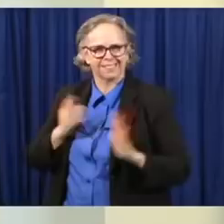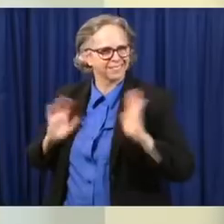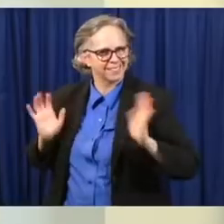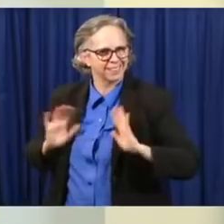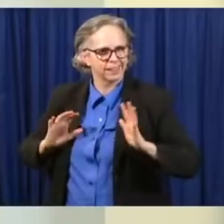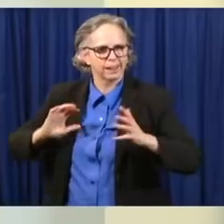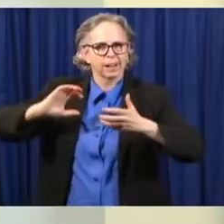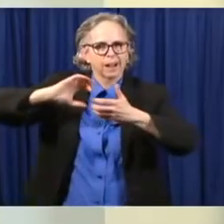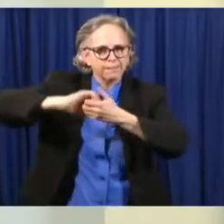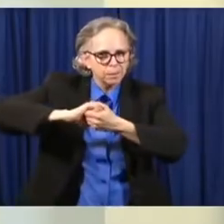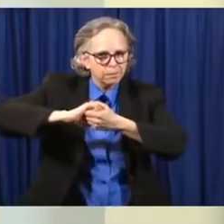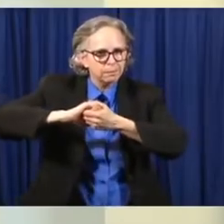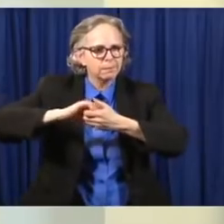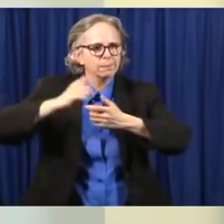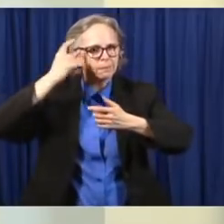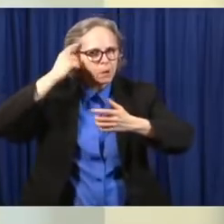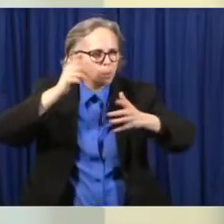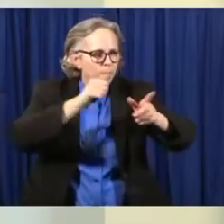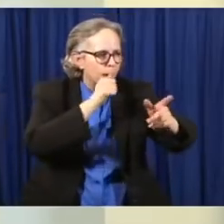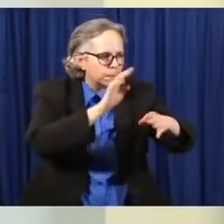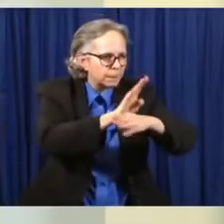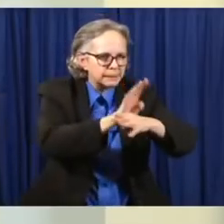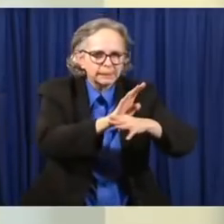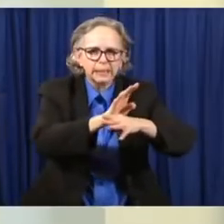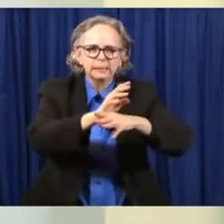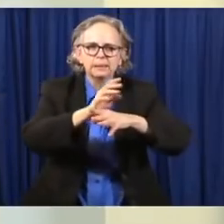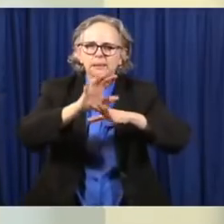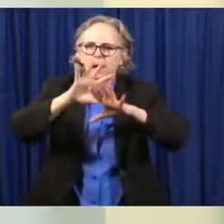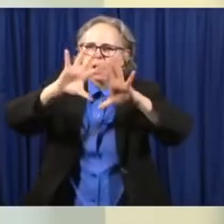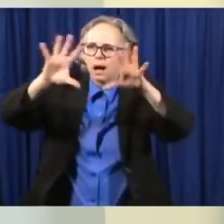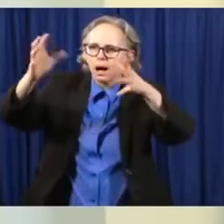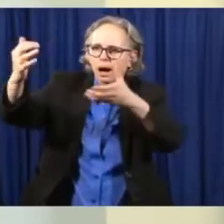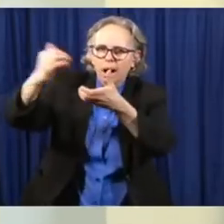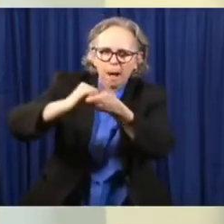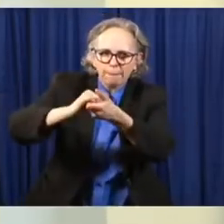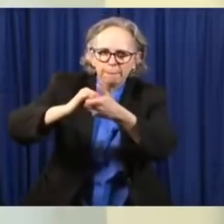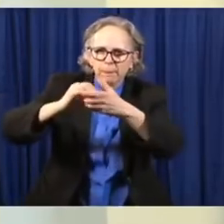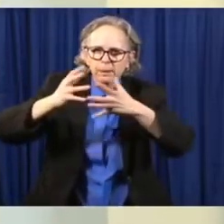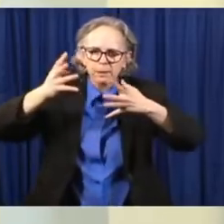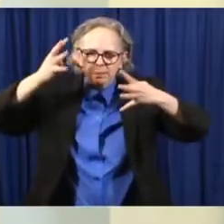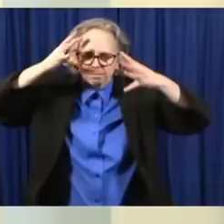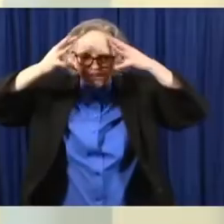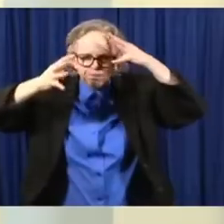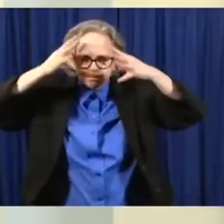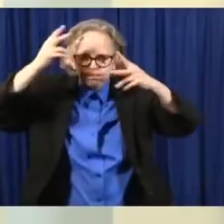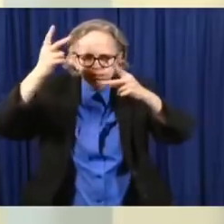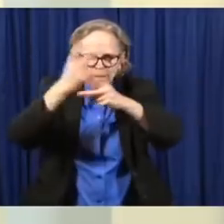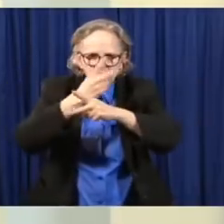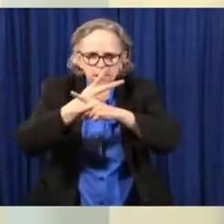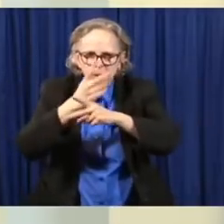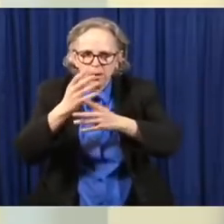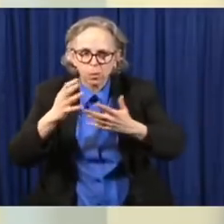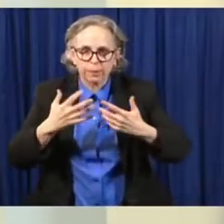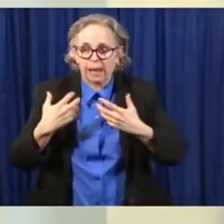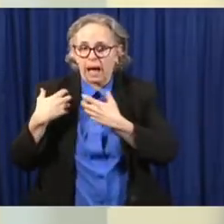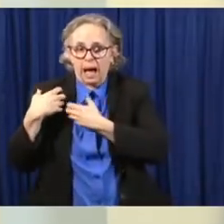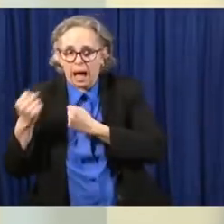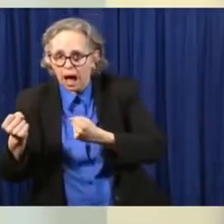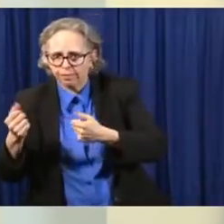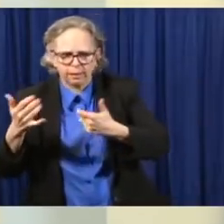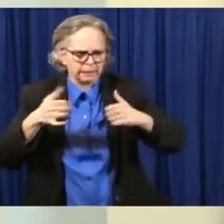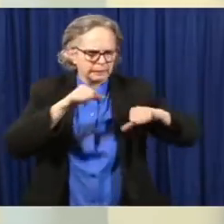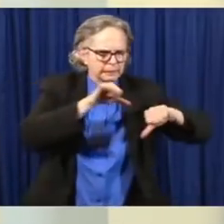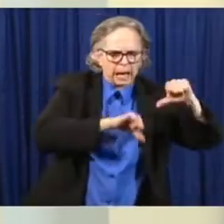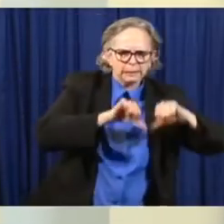our best ingenuity being put to the test to try to figure this out alongside the health and the science. So I think we'll see a